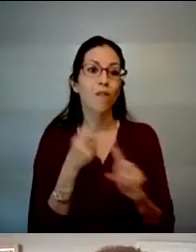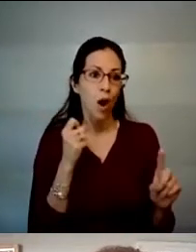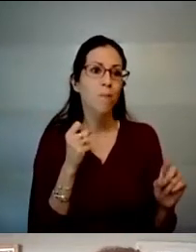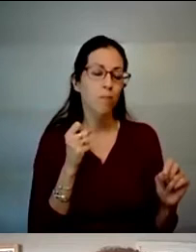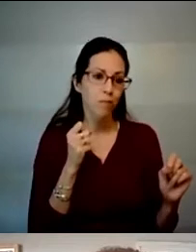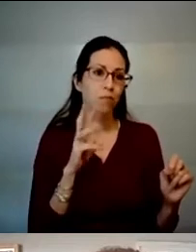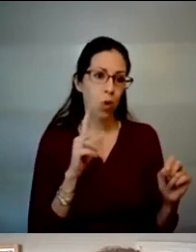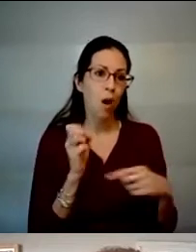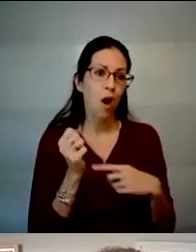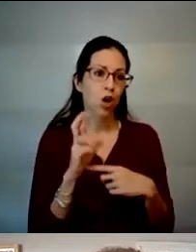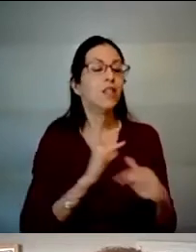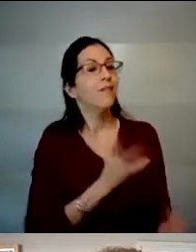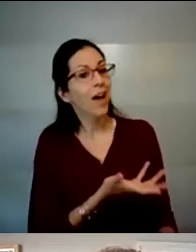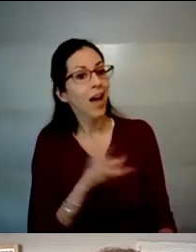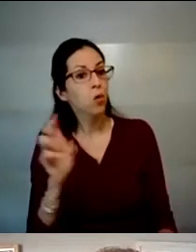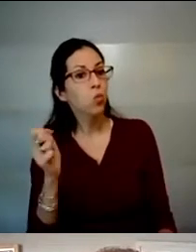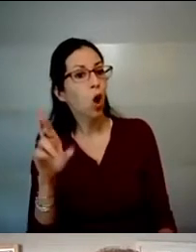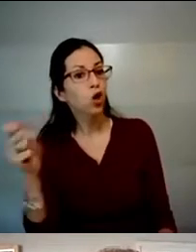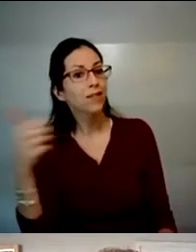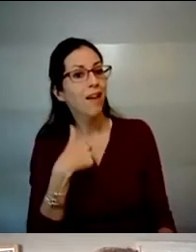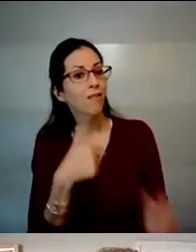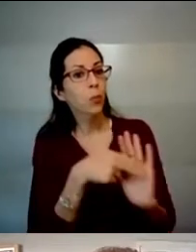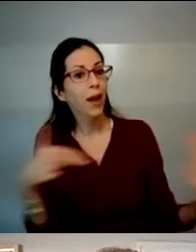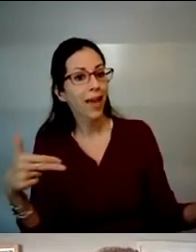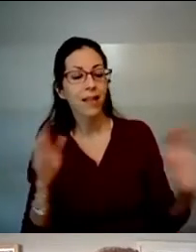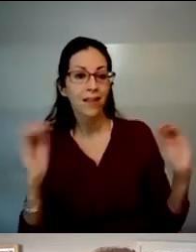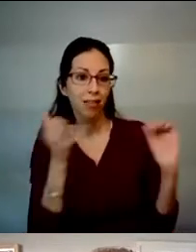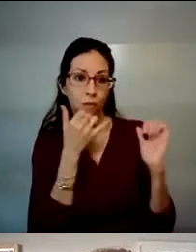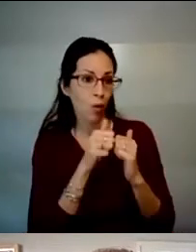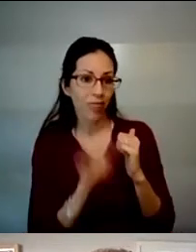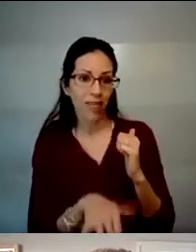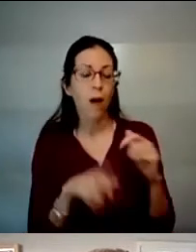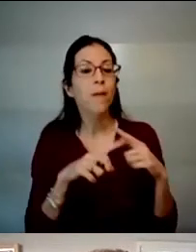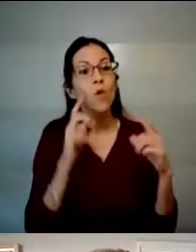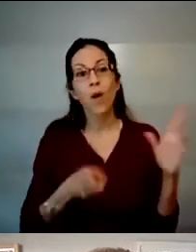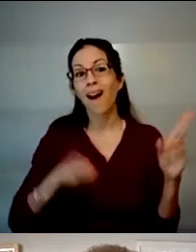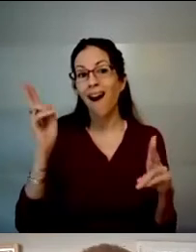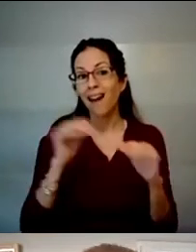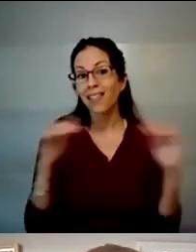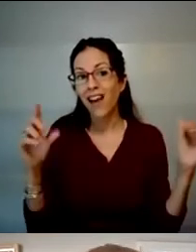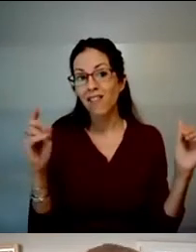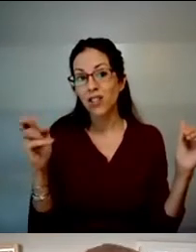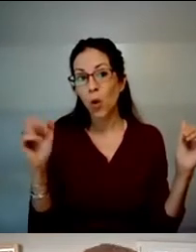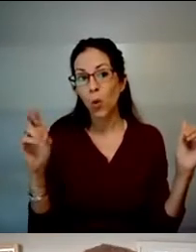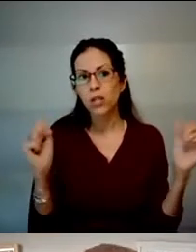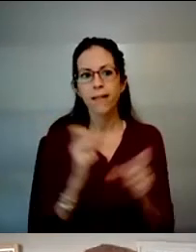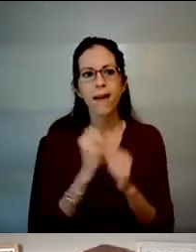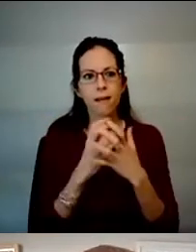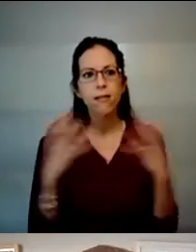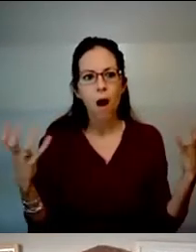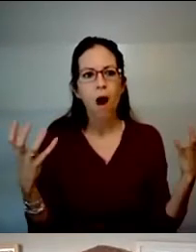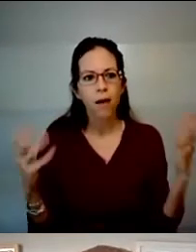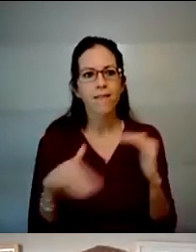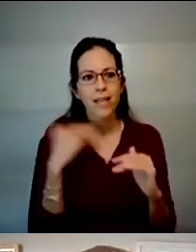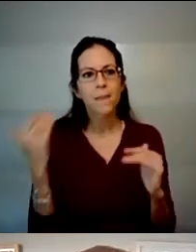Walker has a brand and like, there's nothing wrong with that. But I think that especially for higher level donors, they're getting a lot of those emails every week